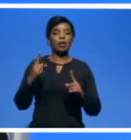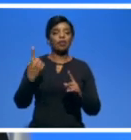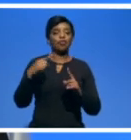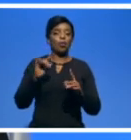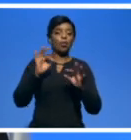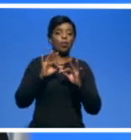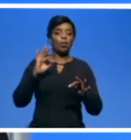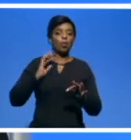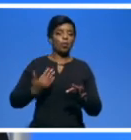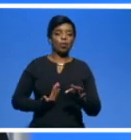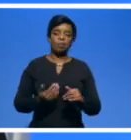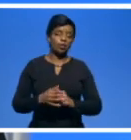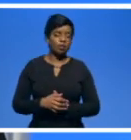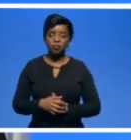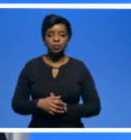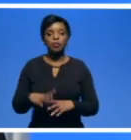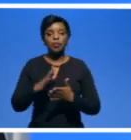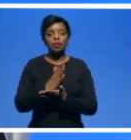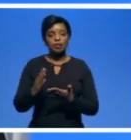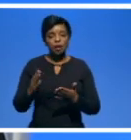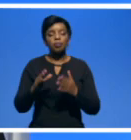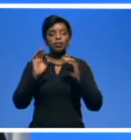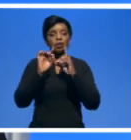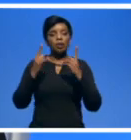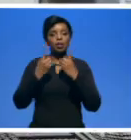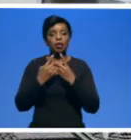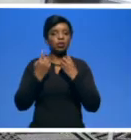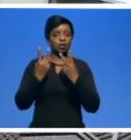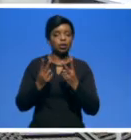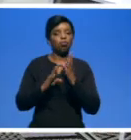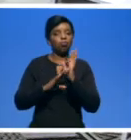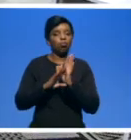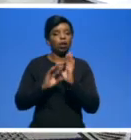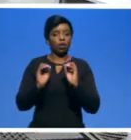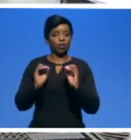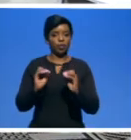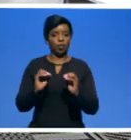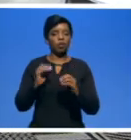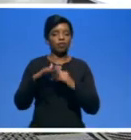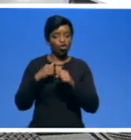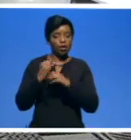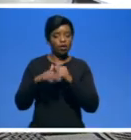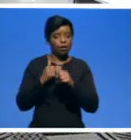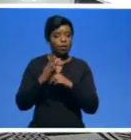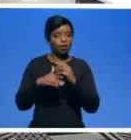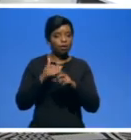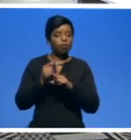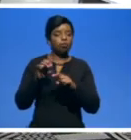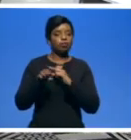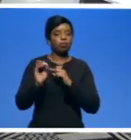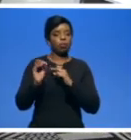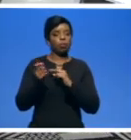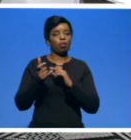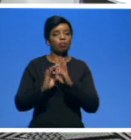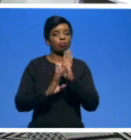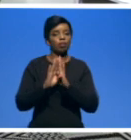We saw stability in some departments over the years, and also some stability as it pertains to the juncture of the